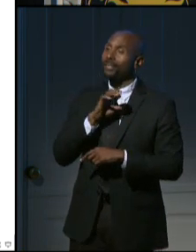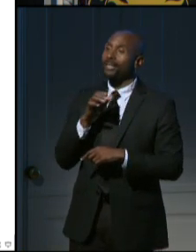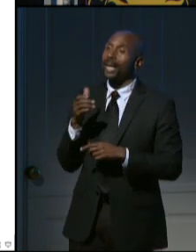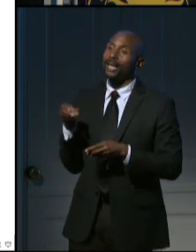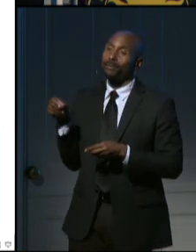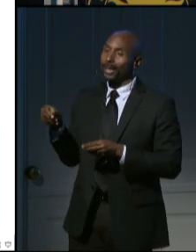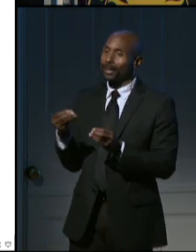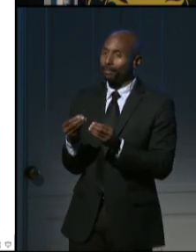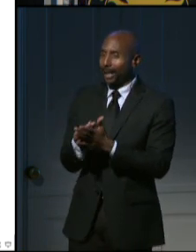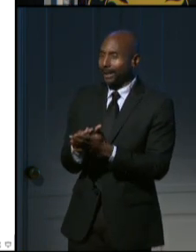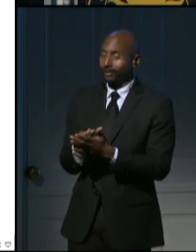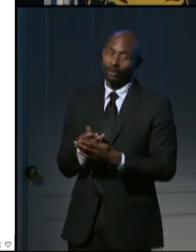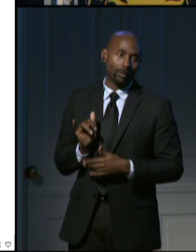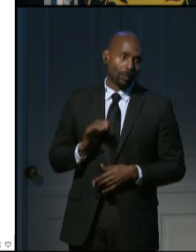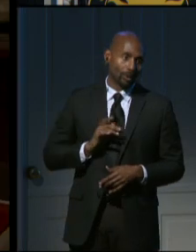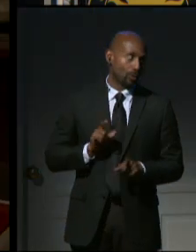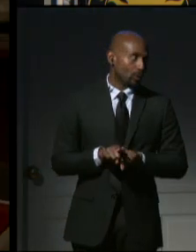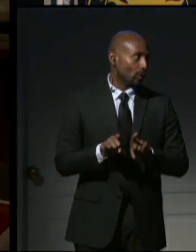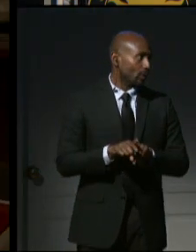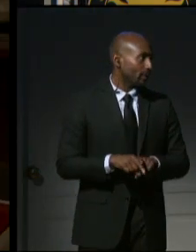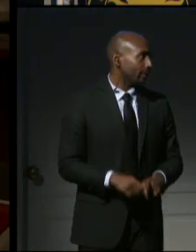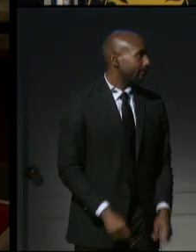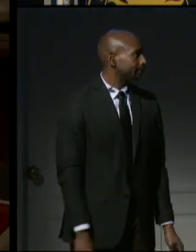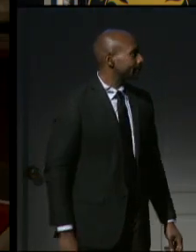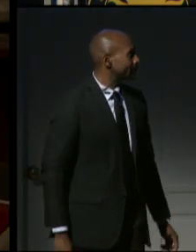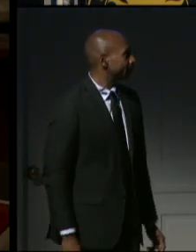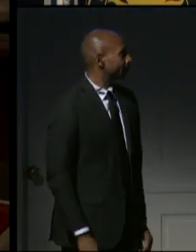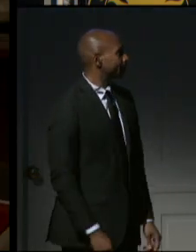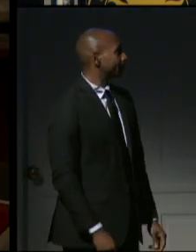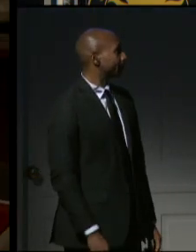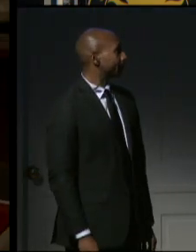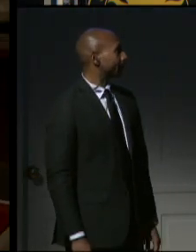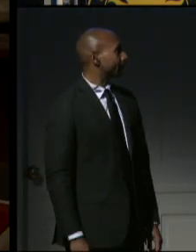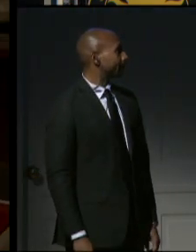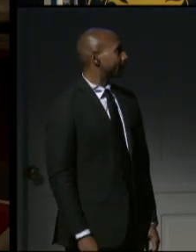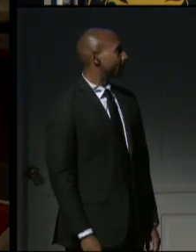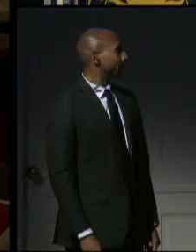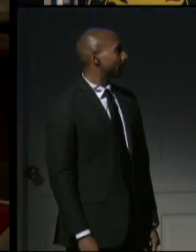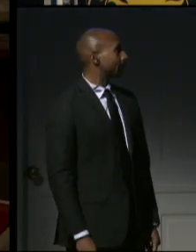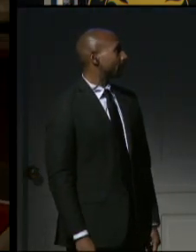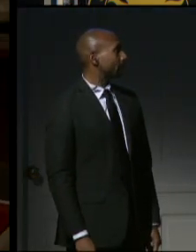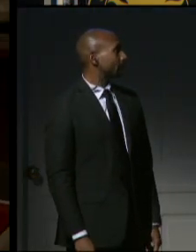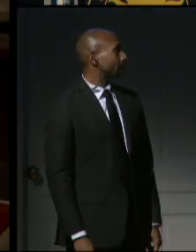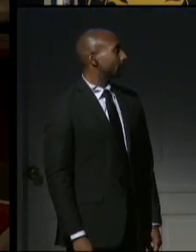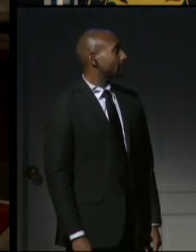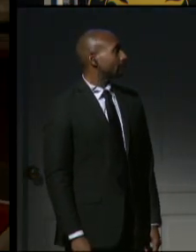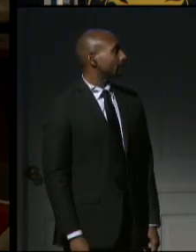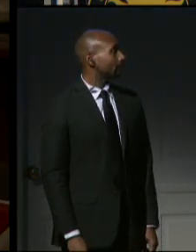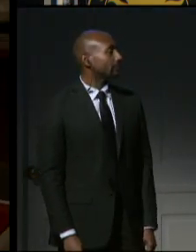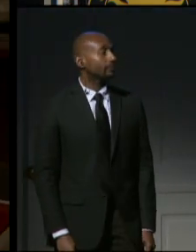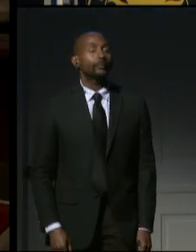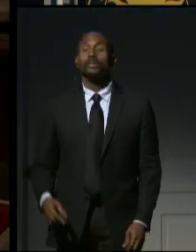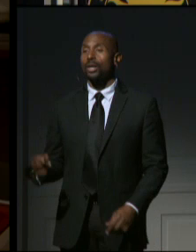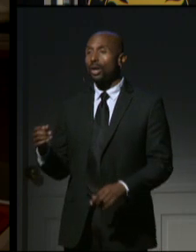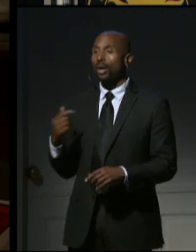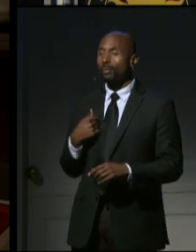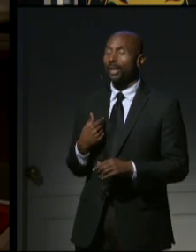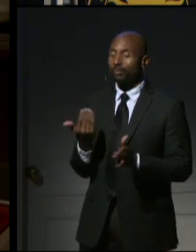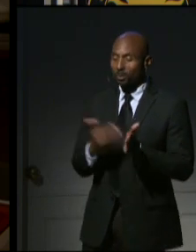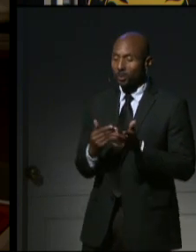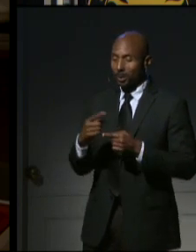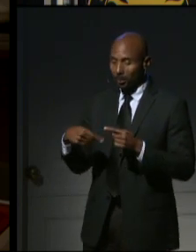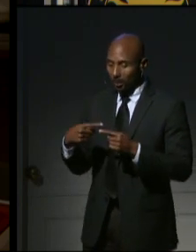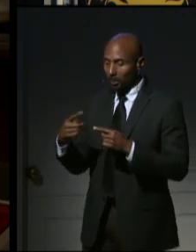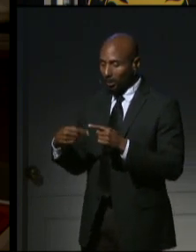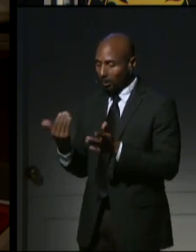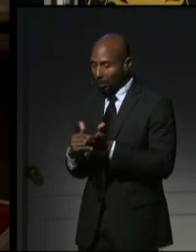spent some money, so that was cool too. So this was big. This is the question. Iteratively, we've been changing Gallery 1 to